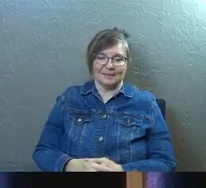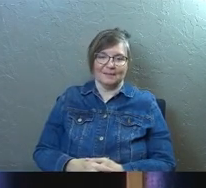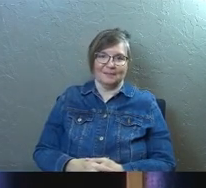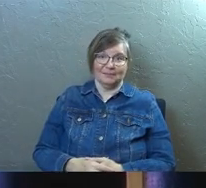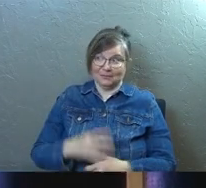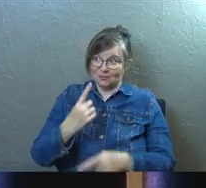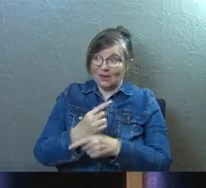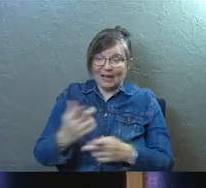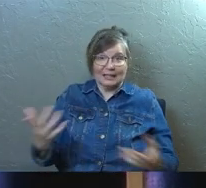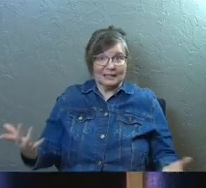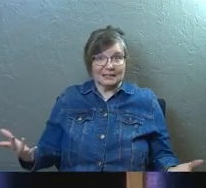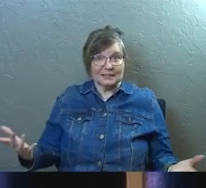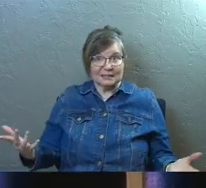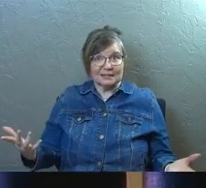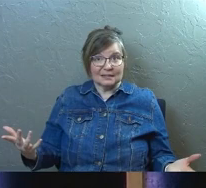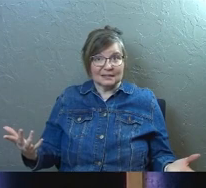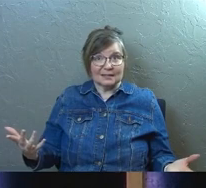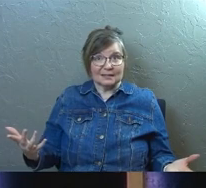Amen. Right?